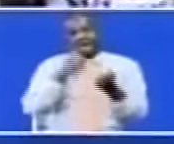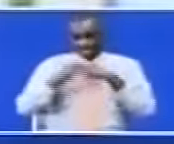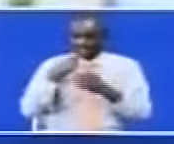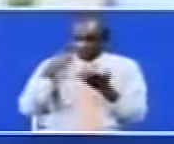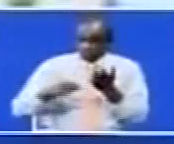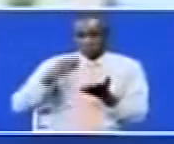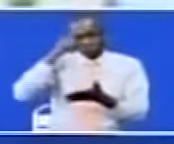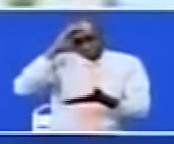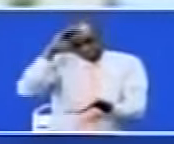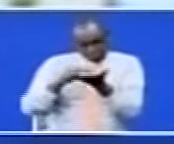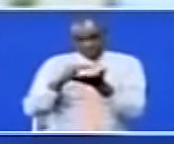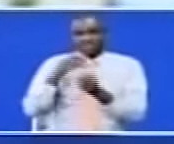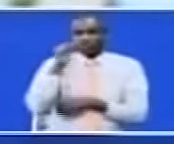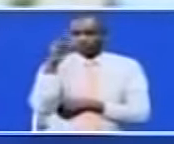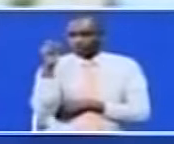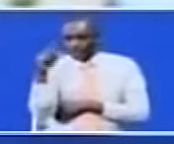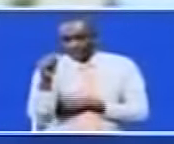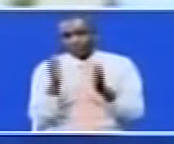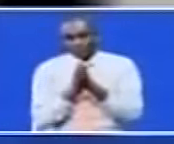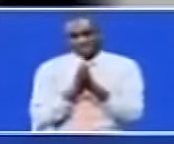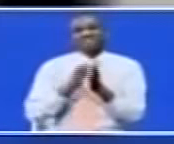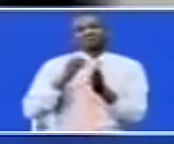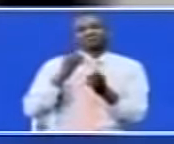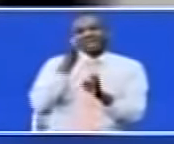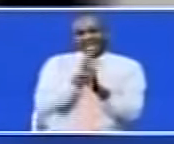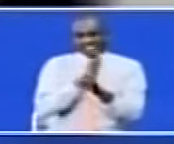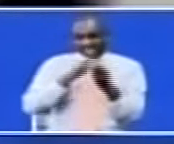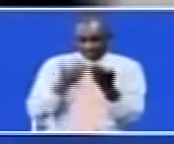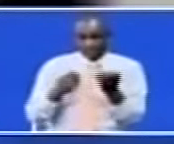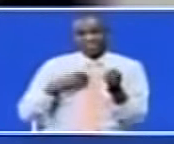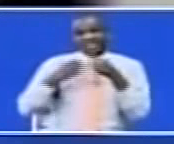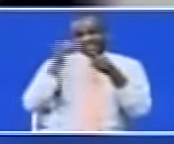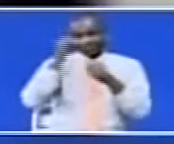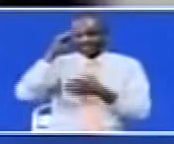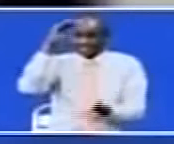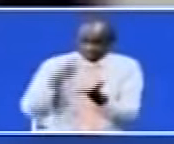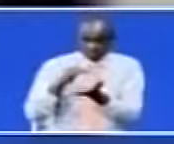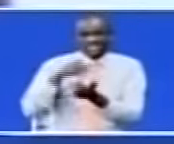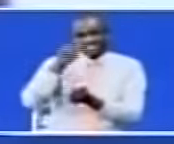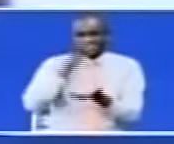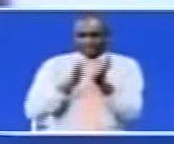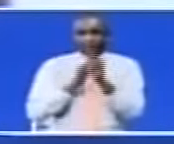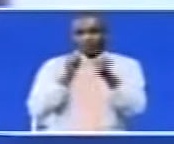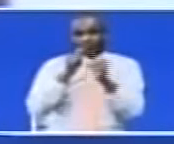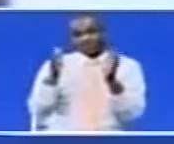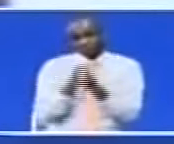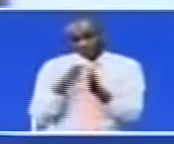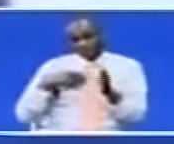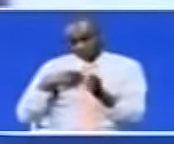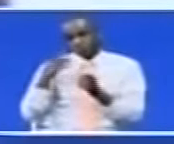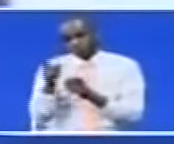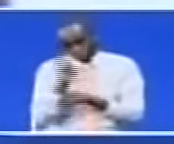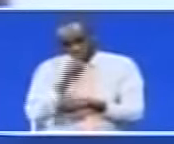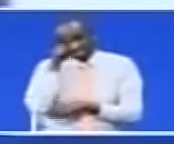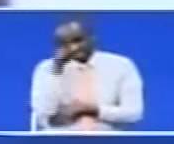on beer made from sorghum, millet and cassava by 90%, making it more competitive for brewers to